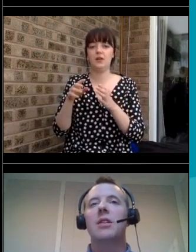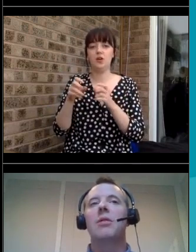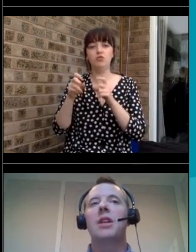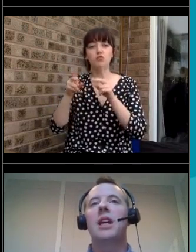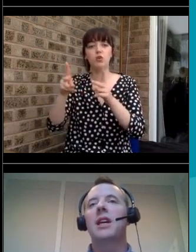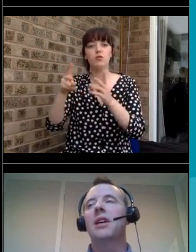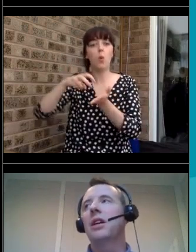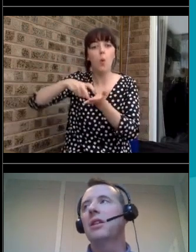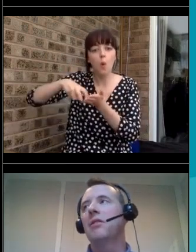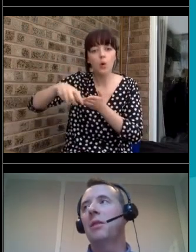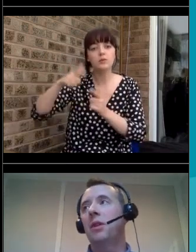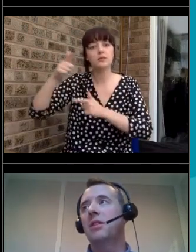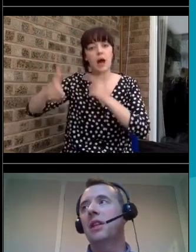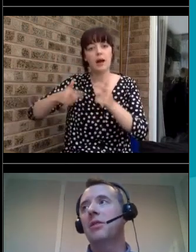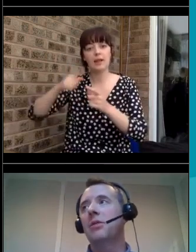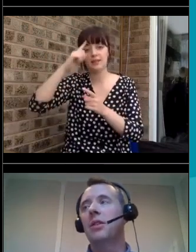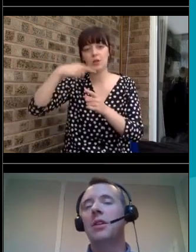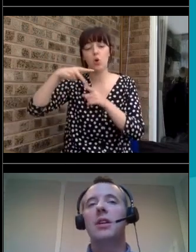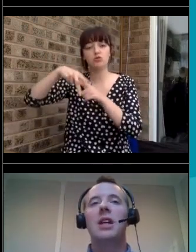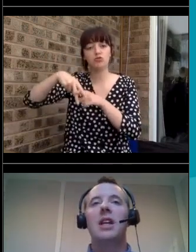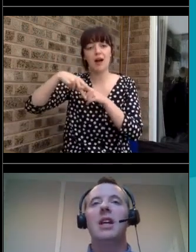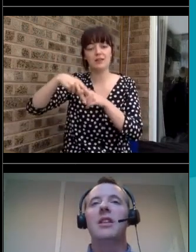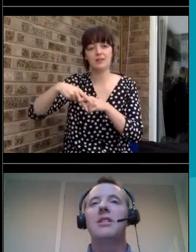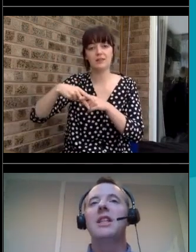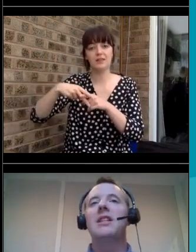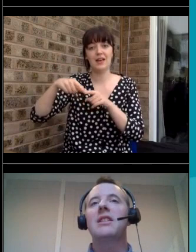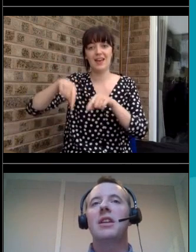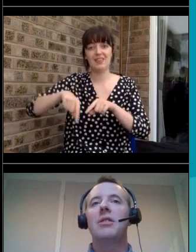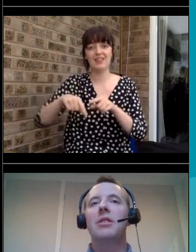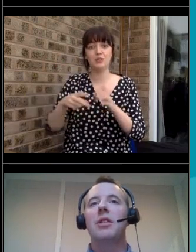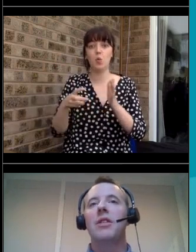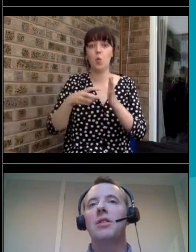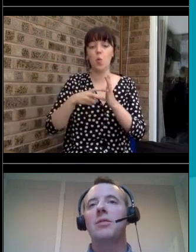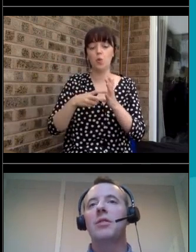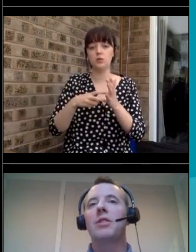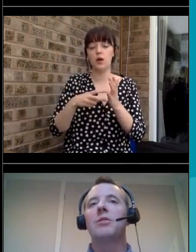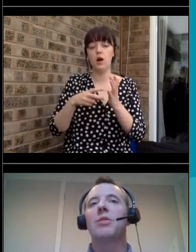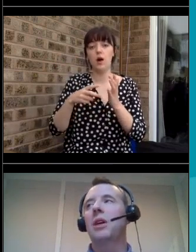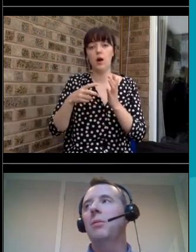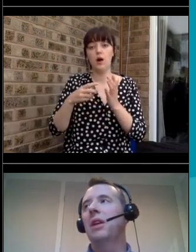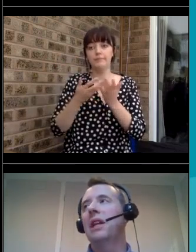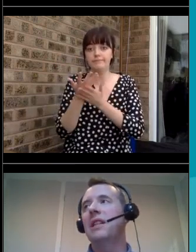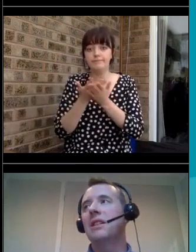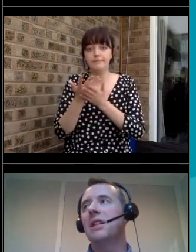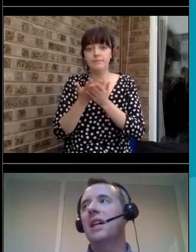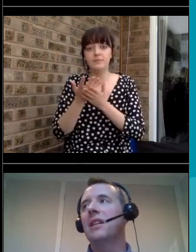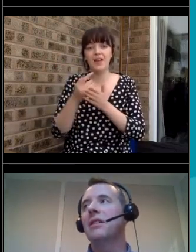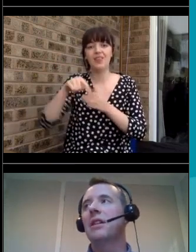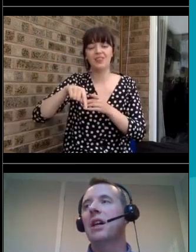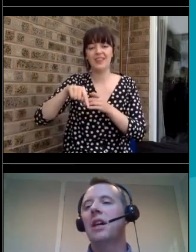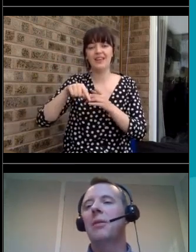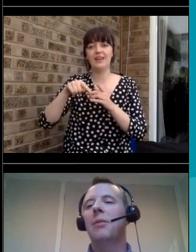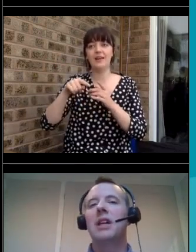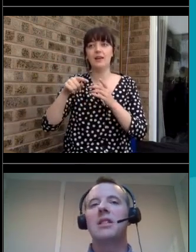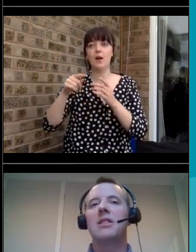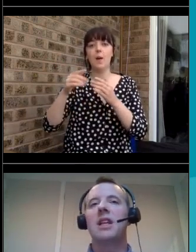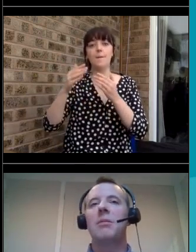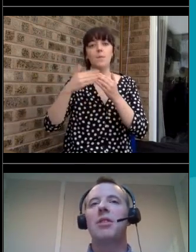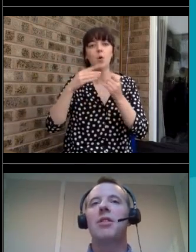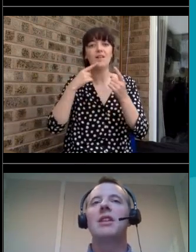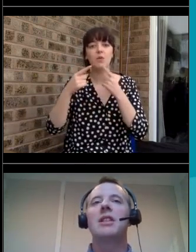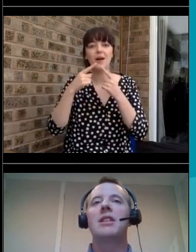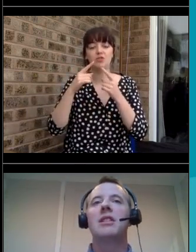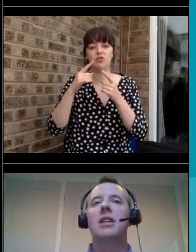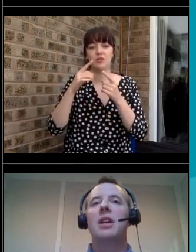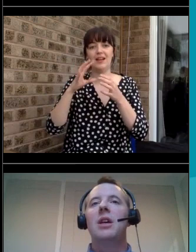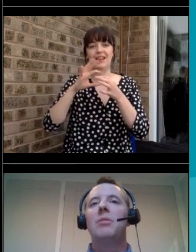riders within our development consent order, the detail of those routes will come at a later date as the